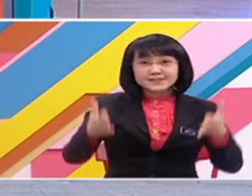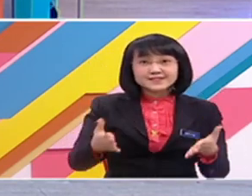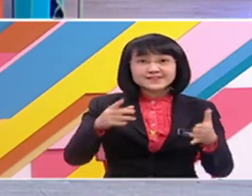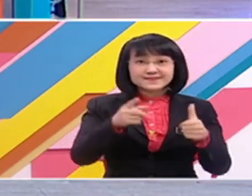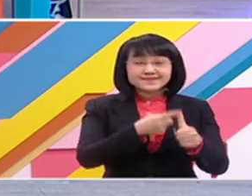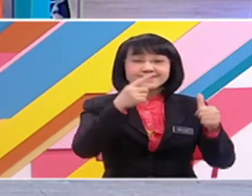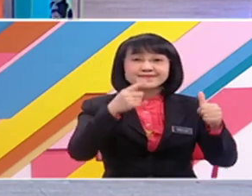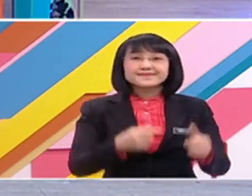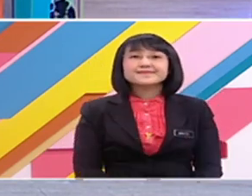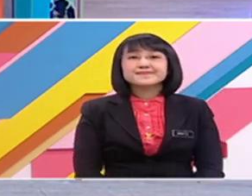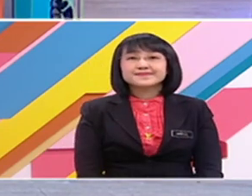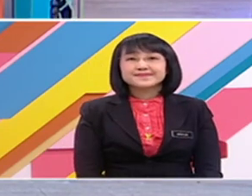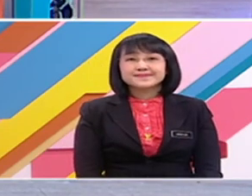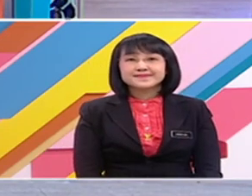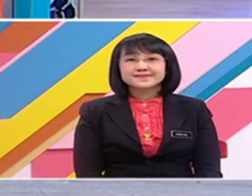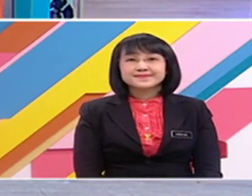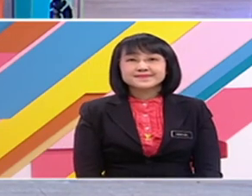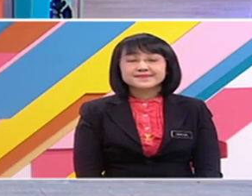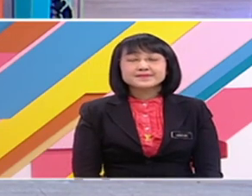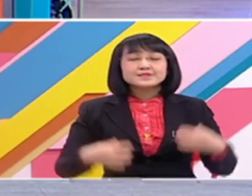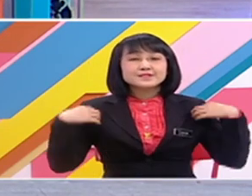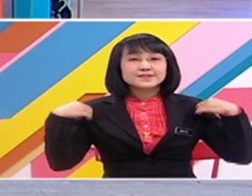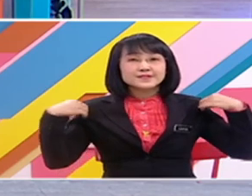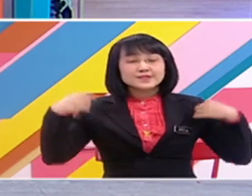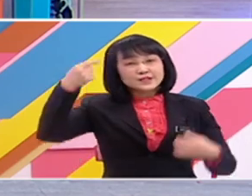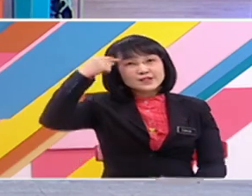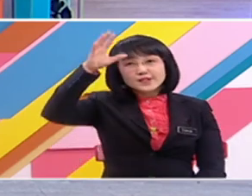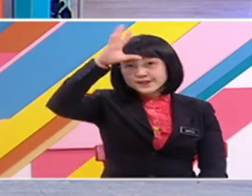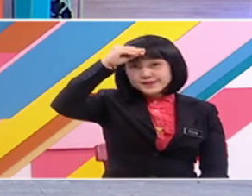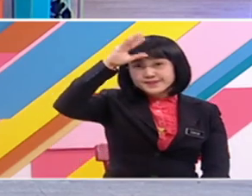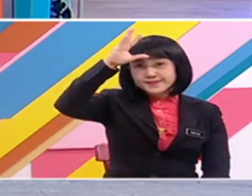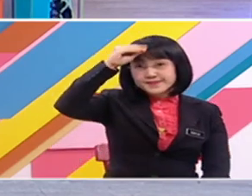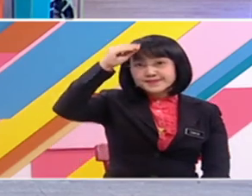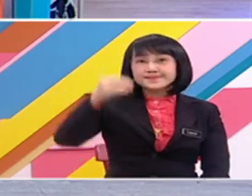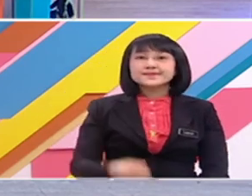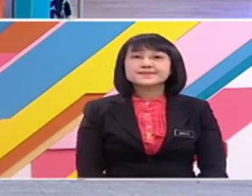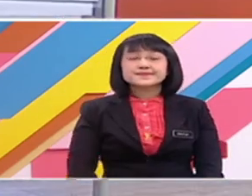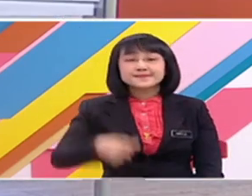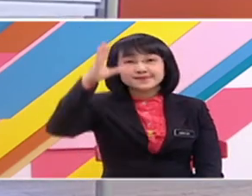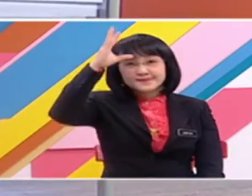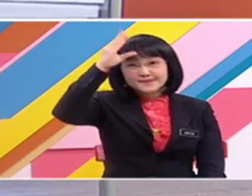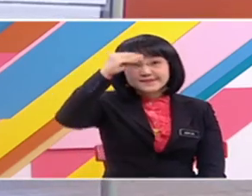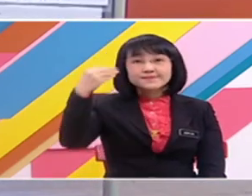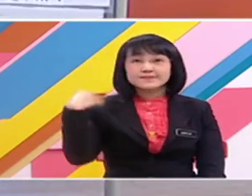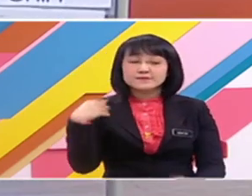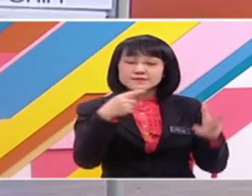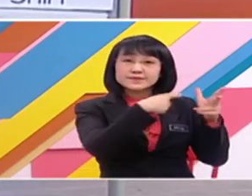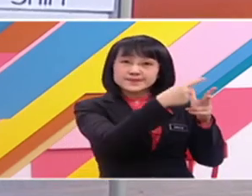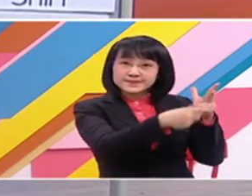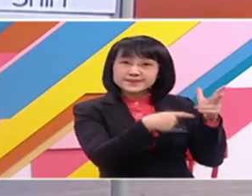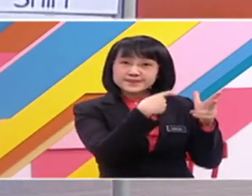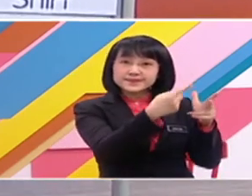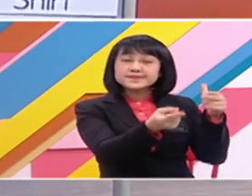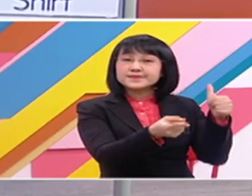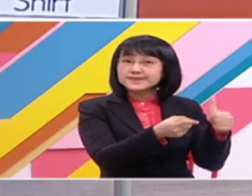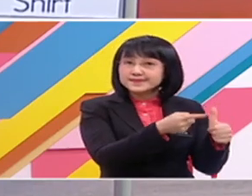first. All okay. Right. The clothes, okay, here the clothes for boys. Boy. Okay, boys got three clothes. The first one